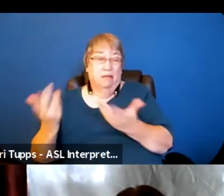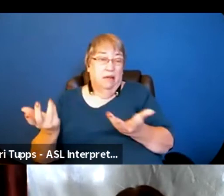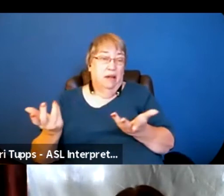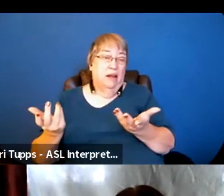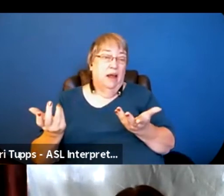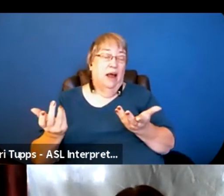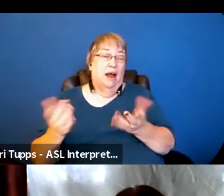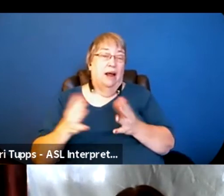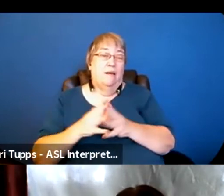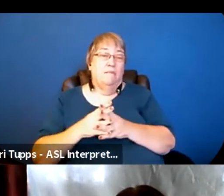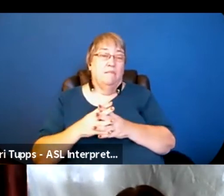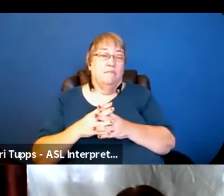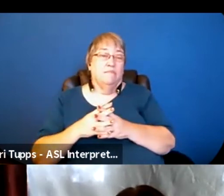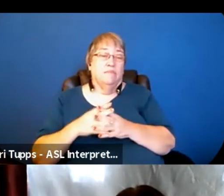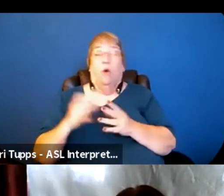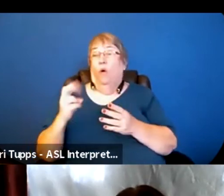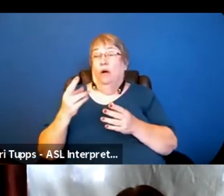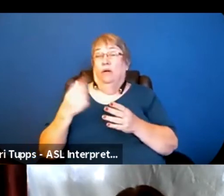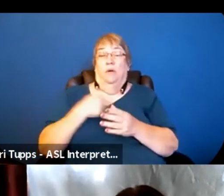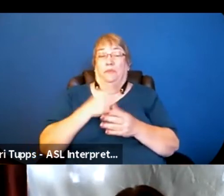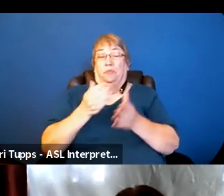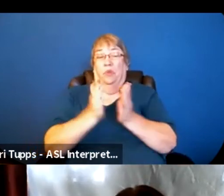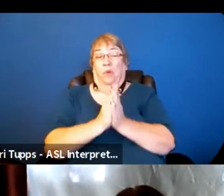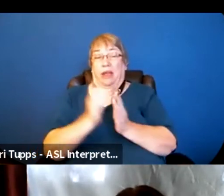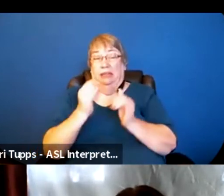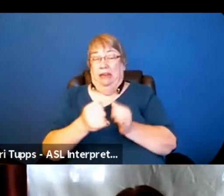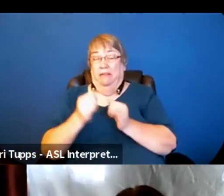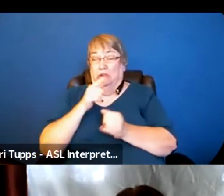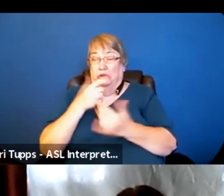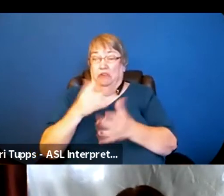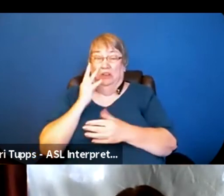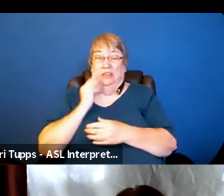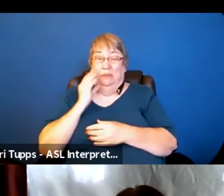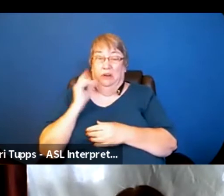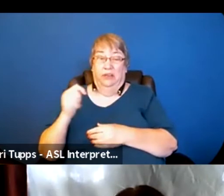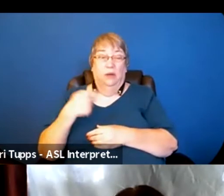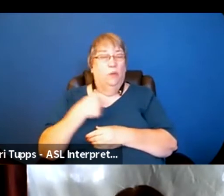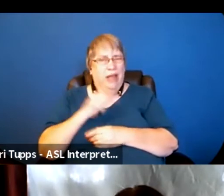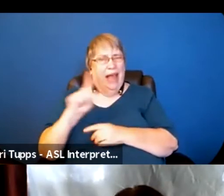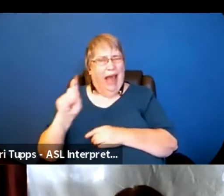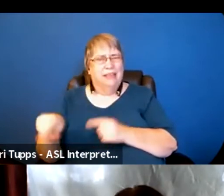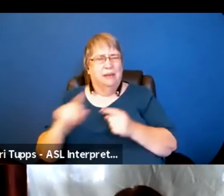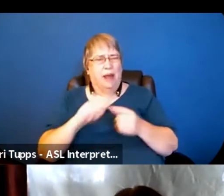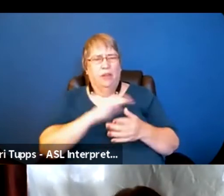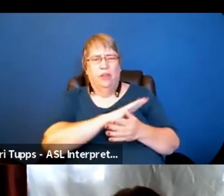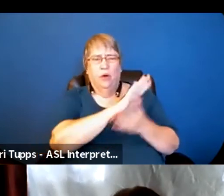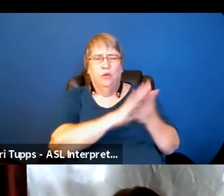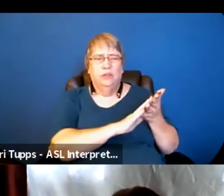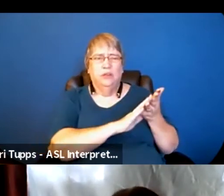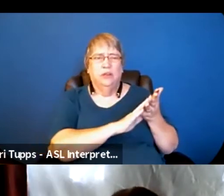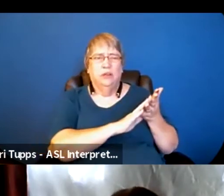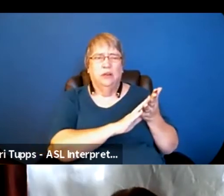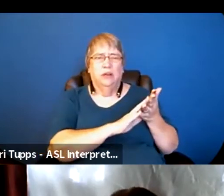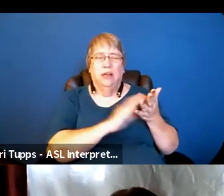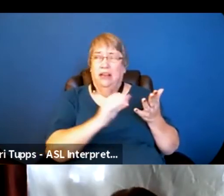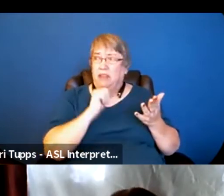groups or individuals with lived experience and communities, we would ask about those priority populations if they didn't get